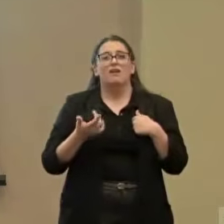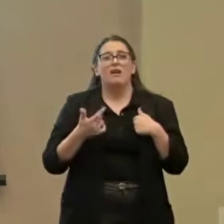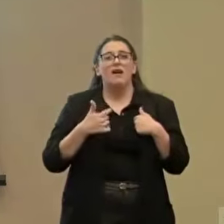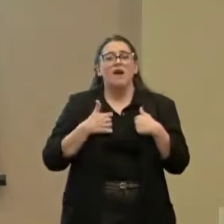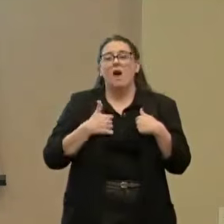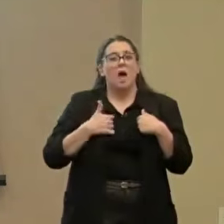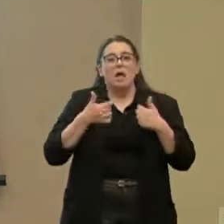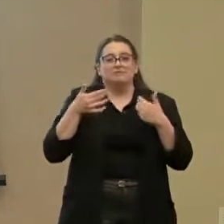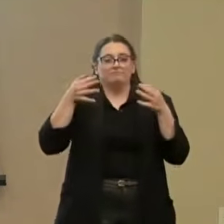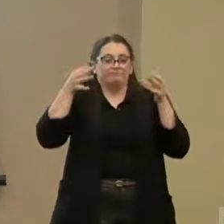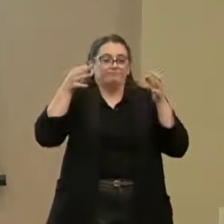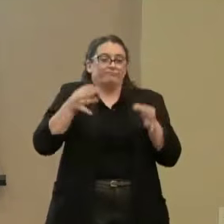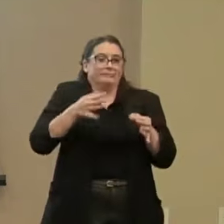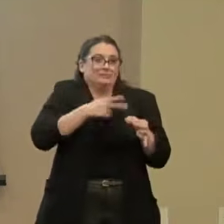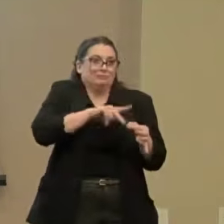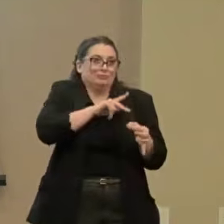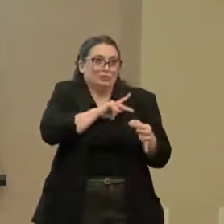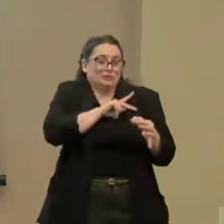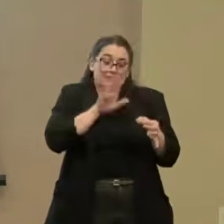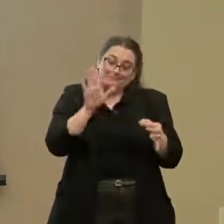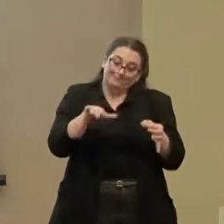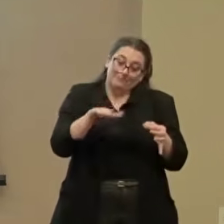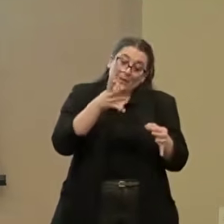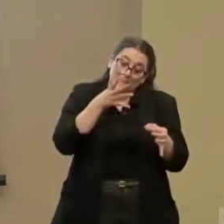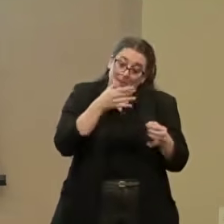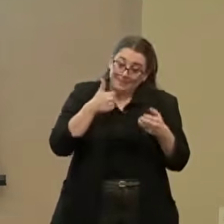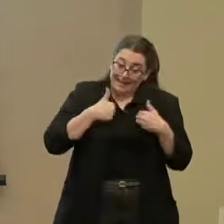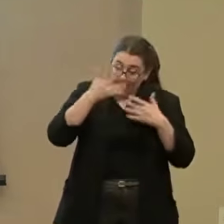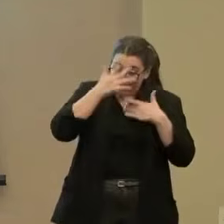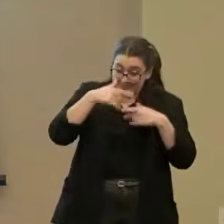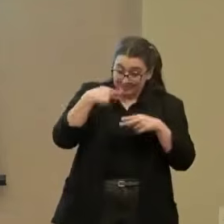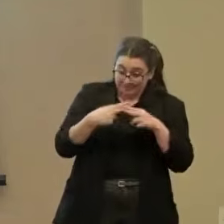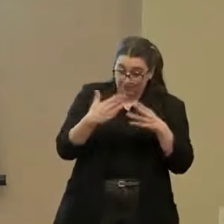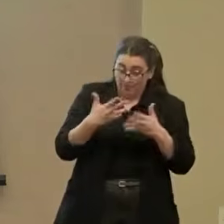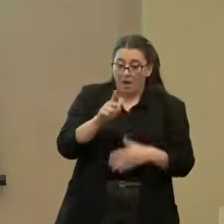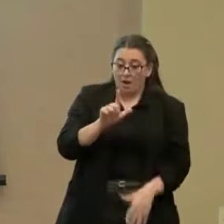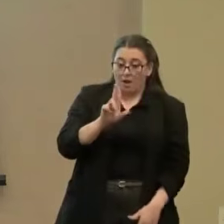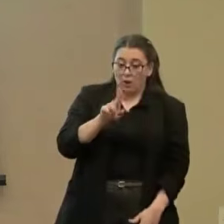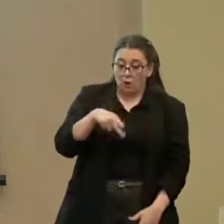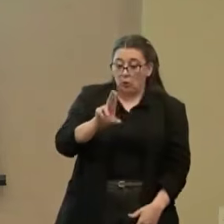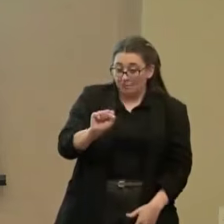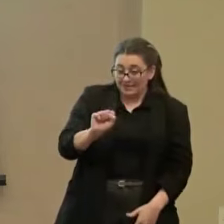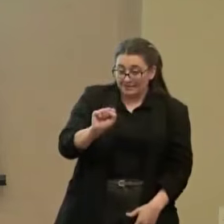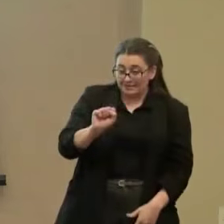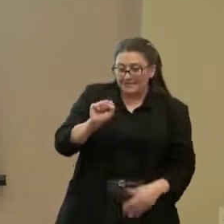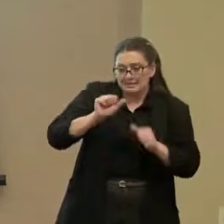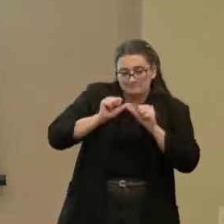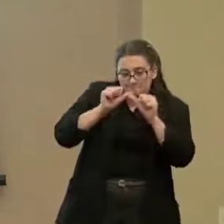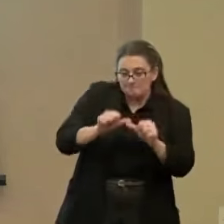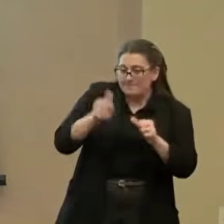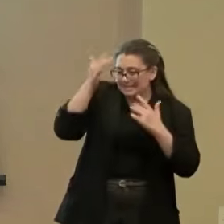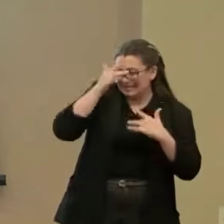I've decided personally to tell them, Mommy has lupus. It's a chronic illness. I don't feel well today. I